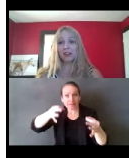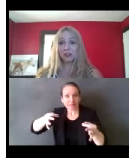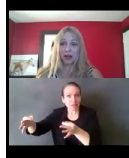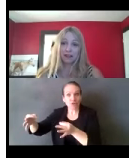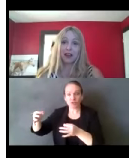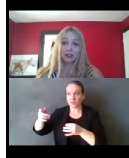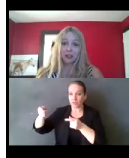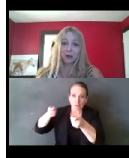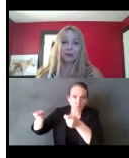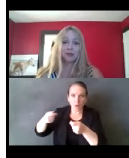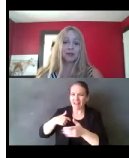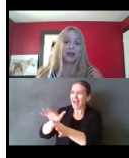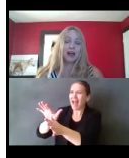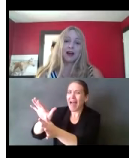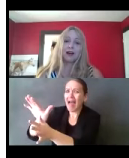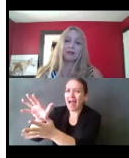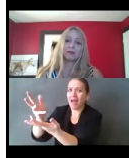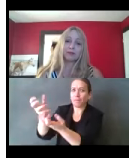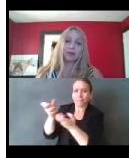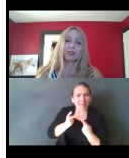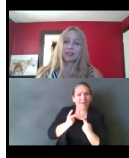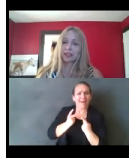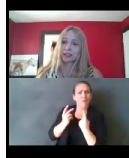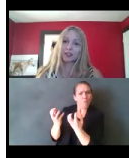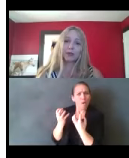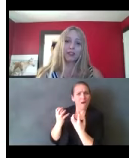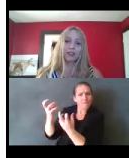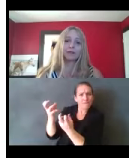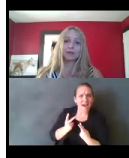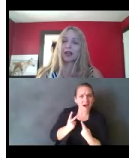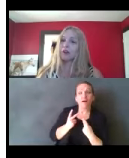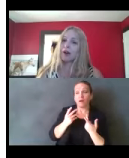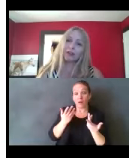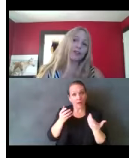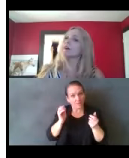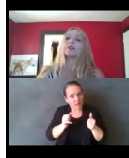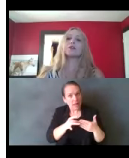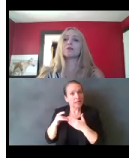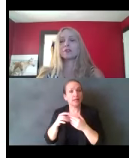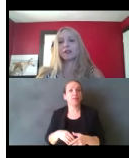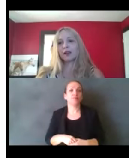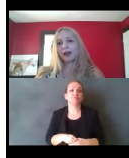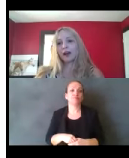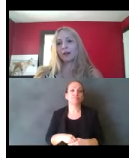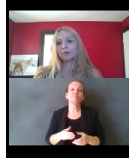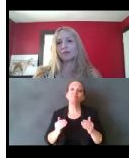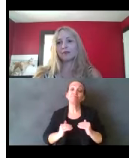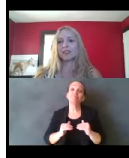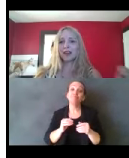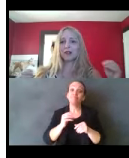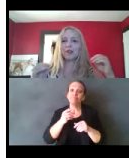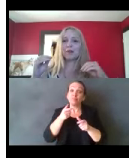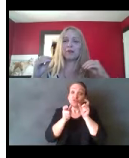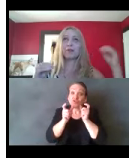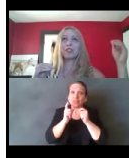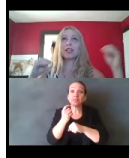did not, that you had that control. Those things can lead to depression. Alcohol and drug use. It's